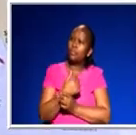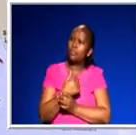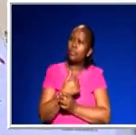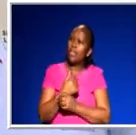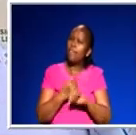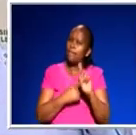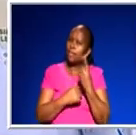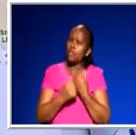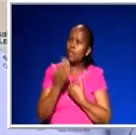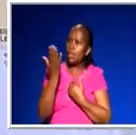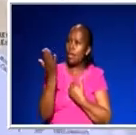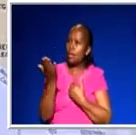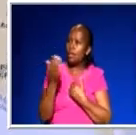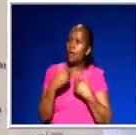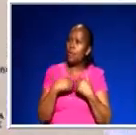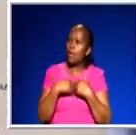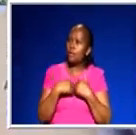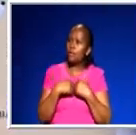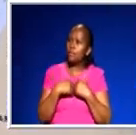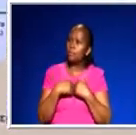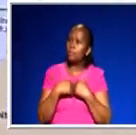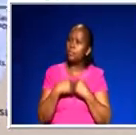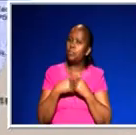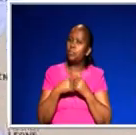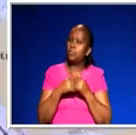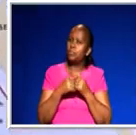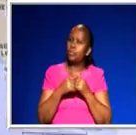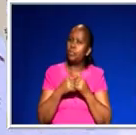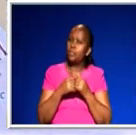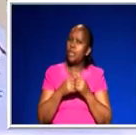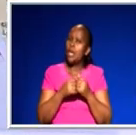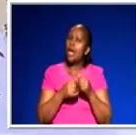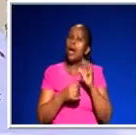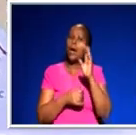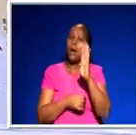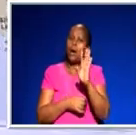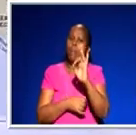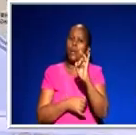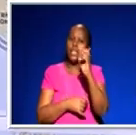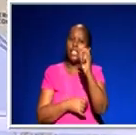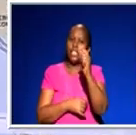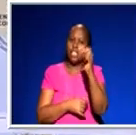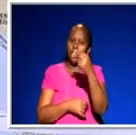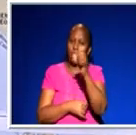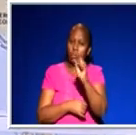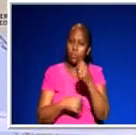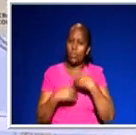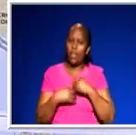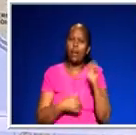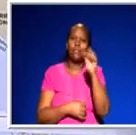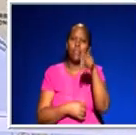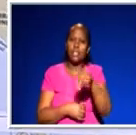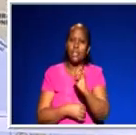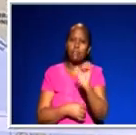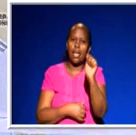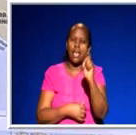The first one, we have the British or Britain as a country. We have Spain.